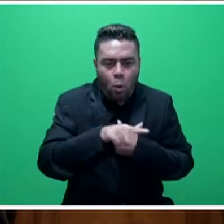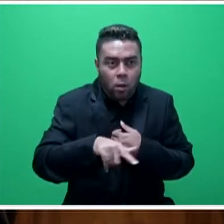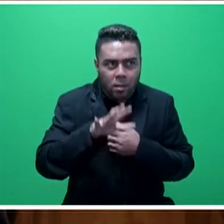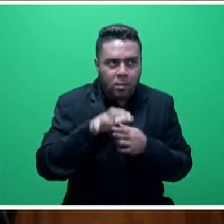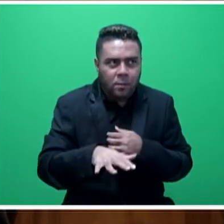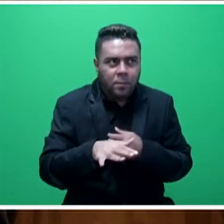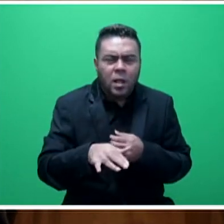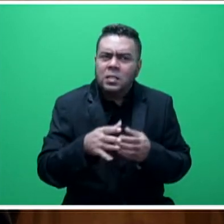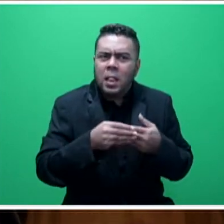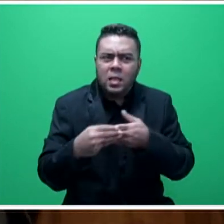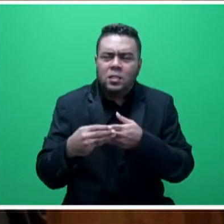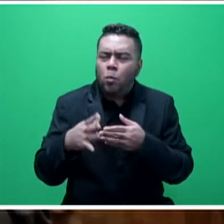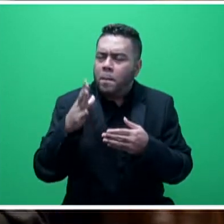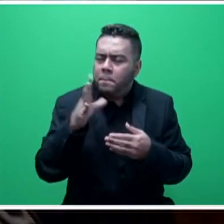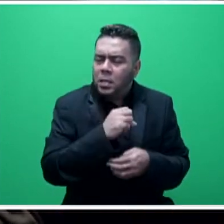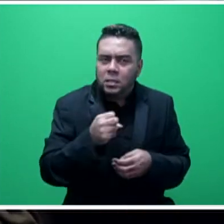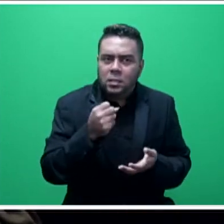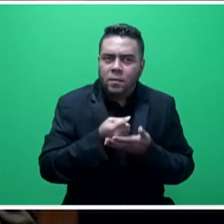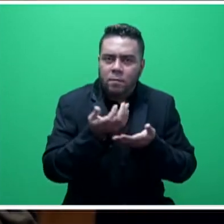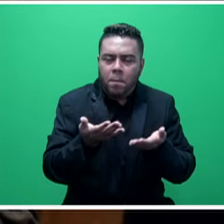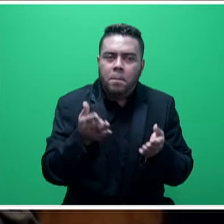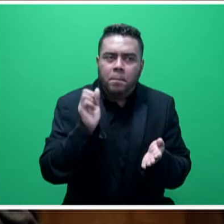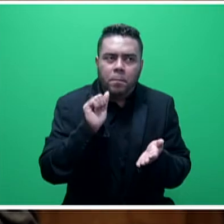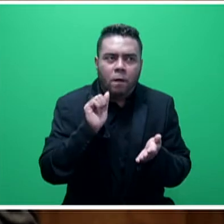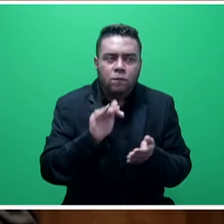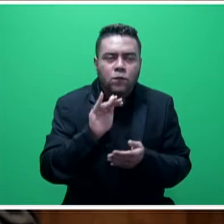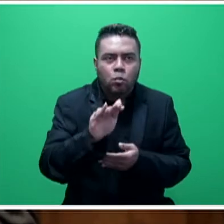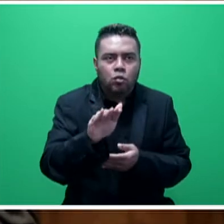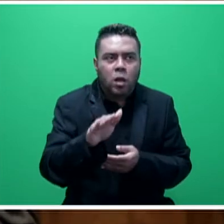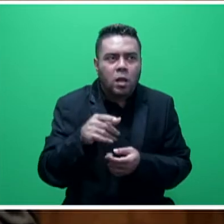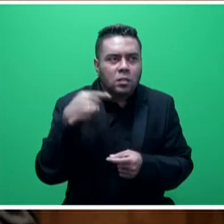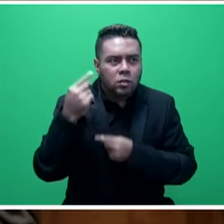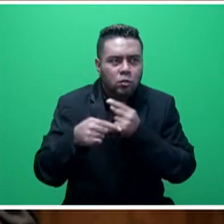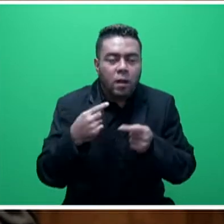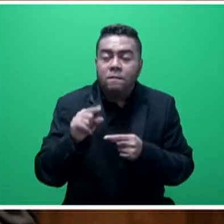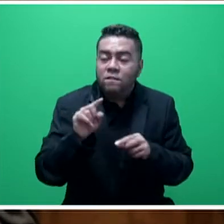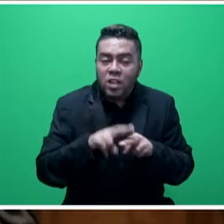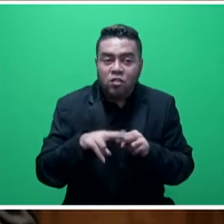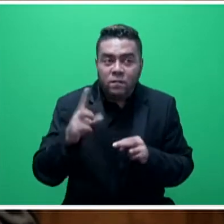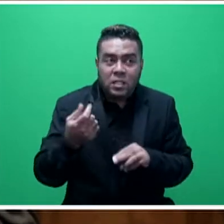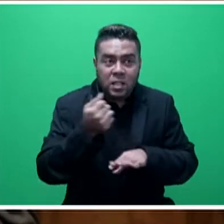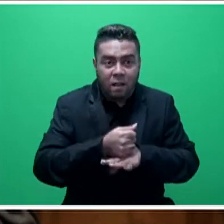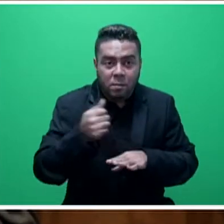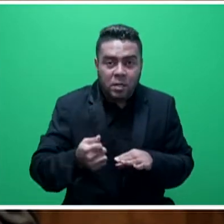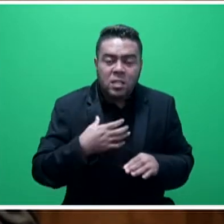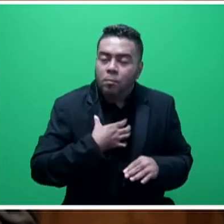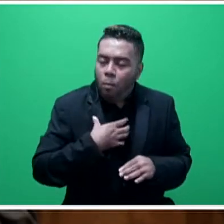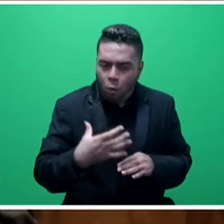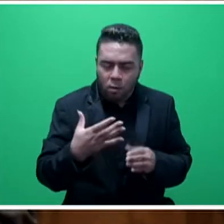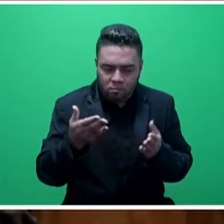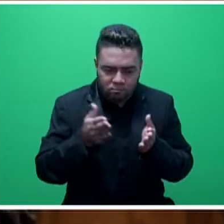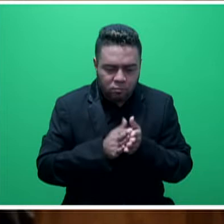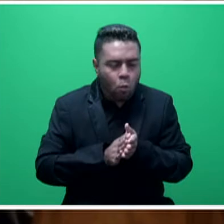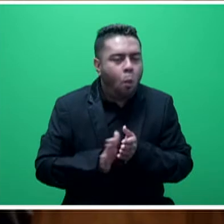as leaders, we must give priority to our future generations. And you can see that the Fiji First government is more than committed to every